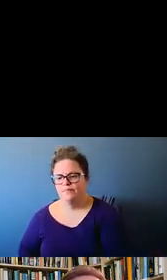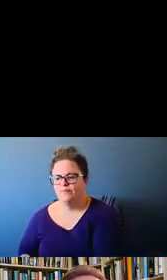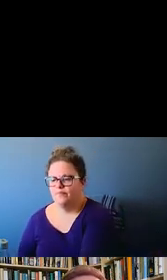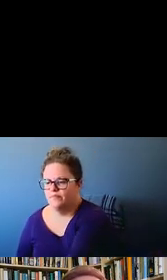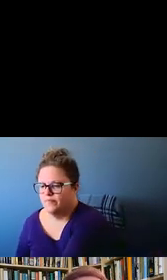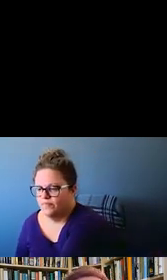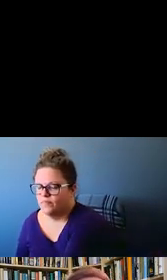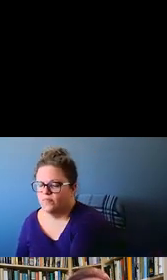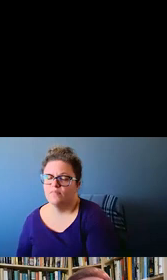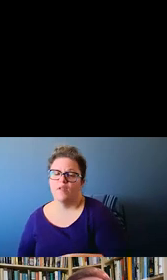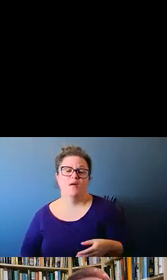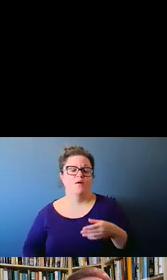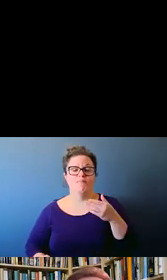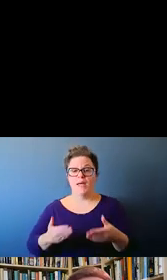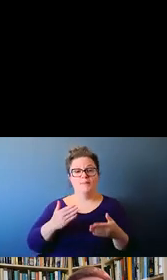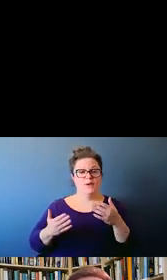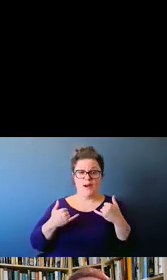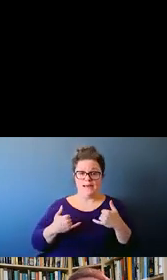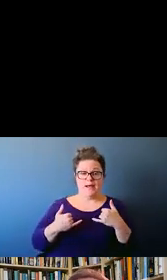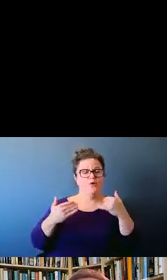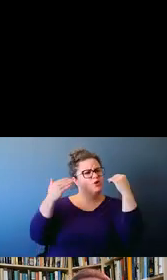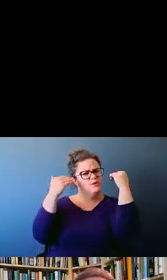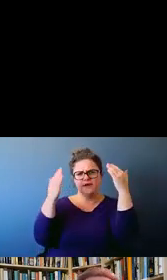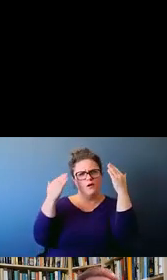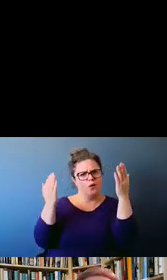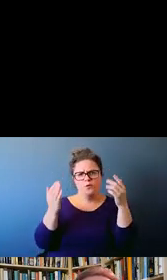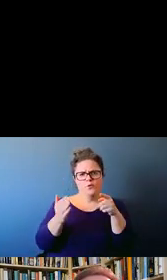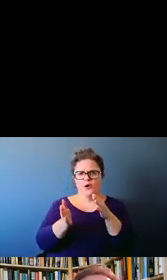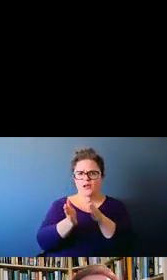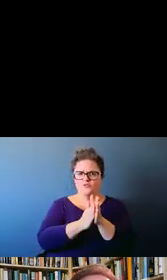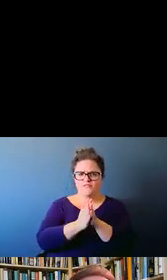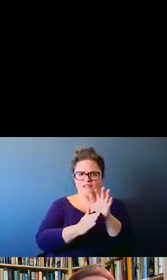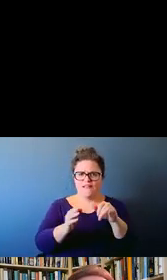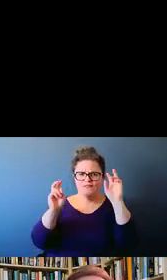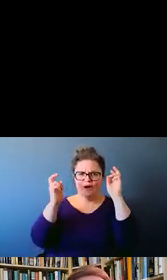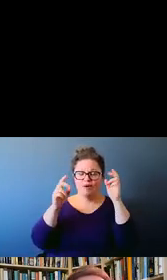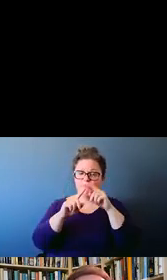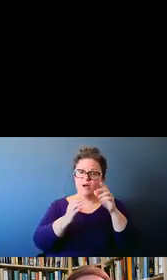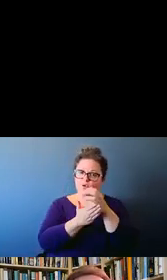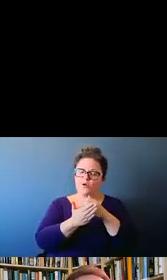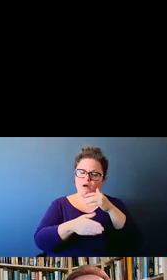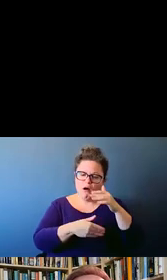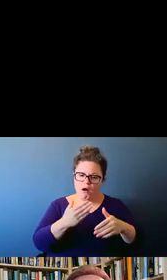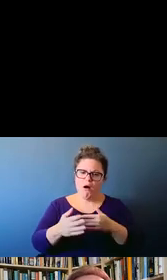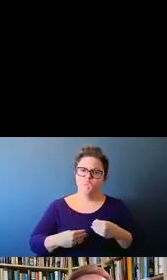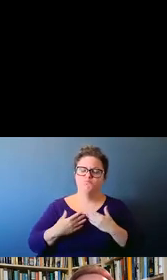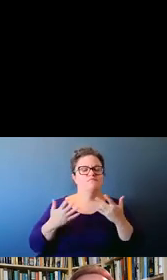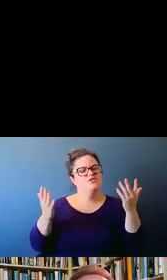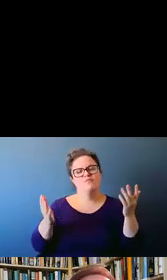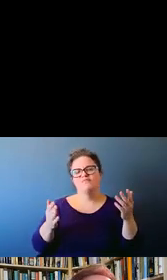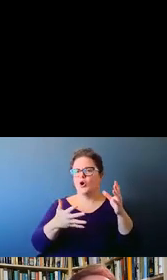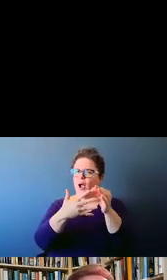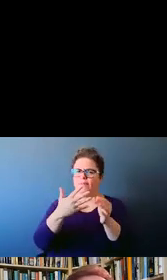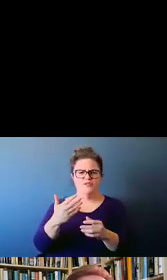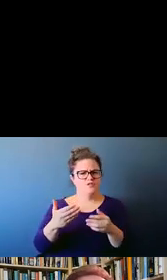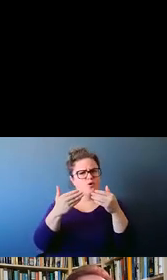know you were interested in when you start university. So keep your mind open, keep your options open. You don't have to lock